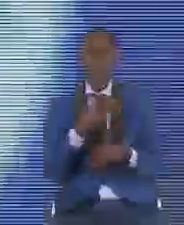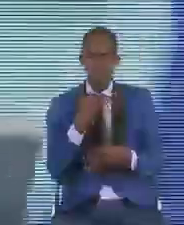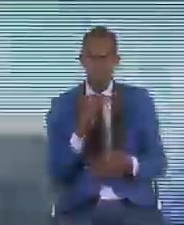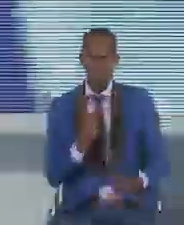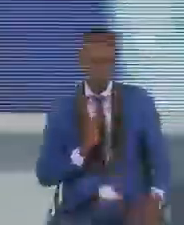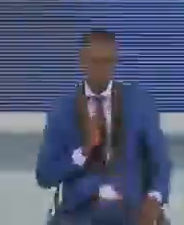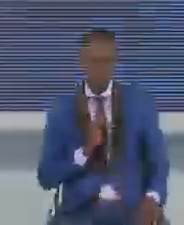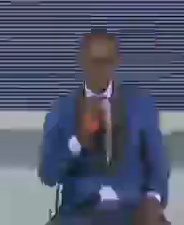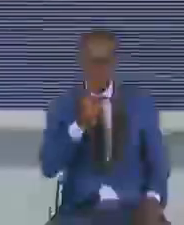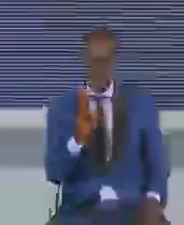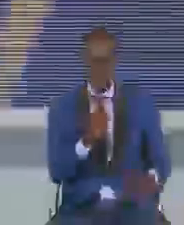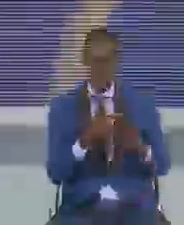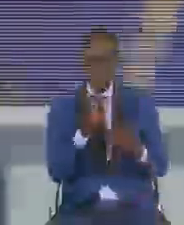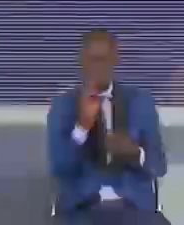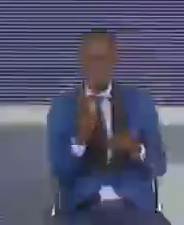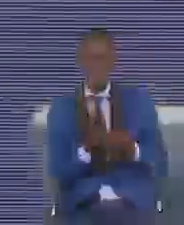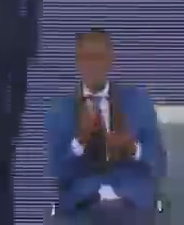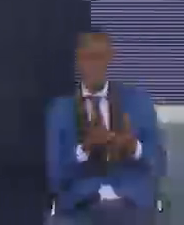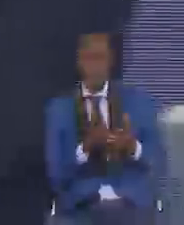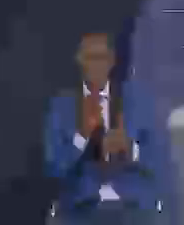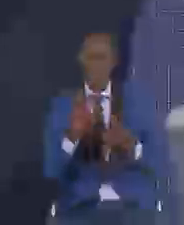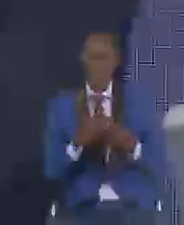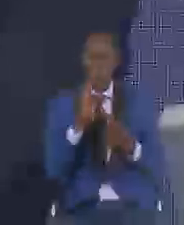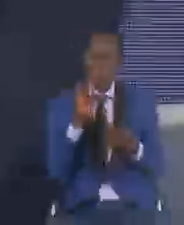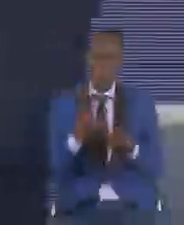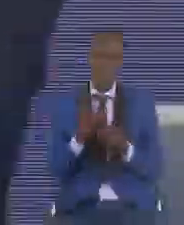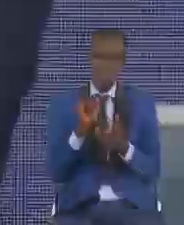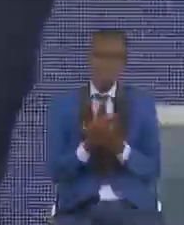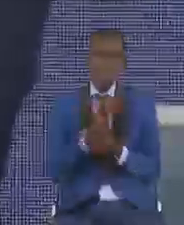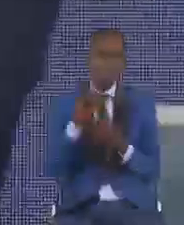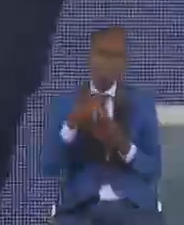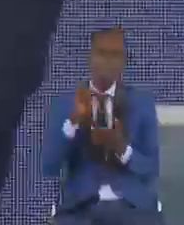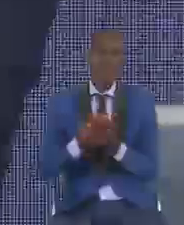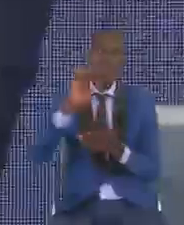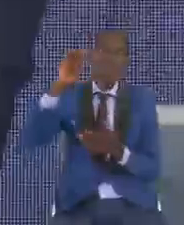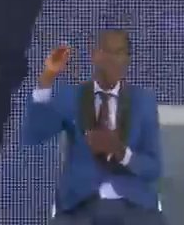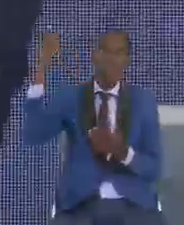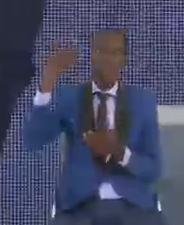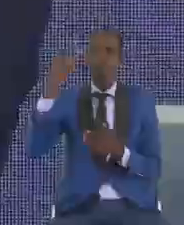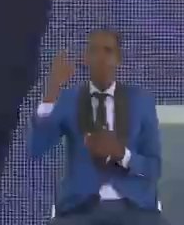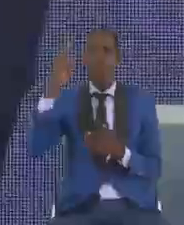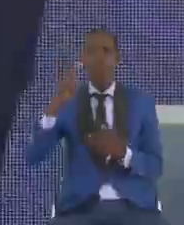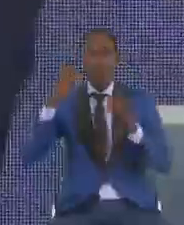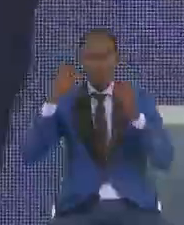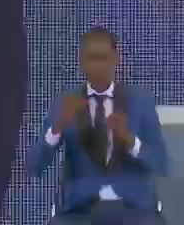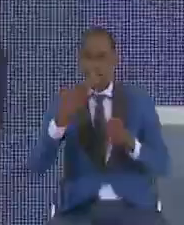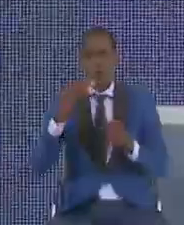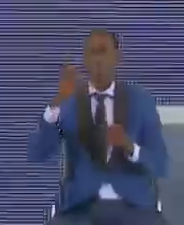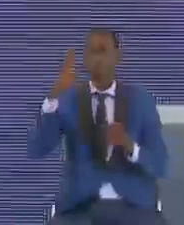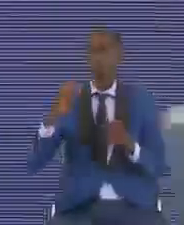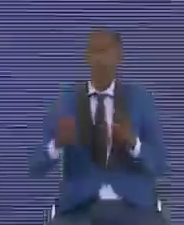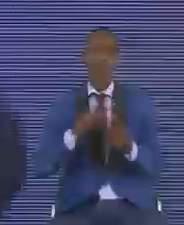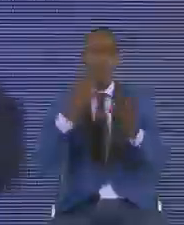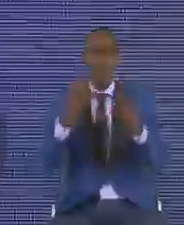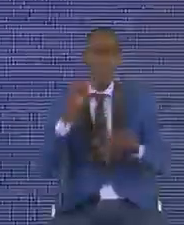like this, I used to be like that, when that grace of God, when that power of God first came on me. And